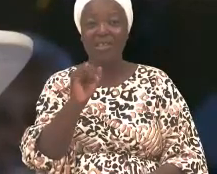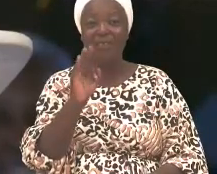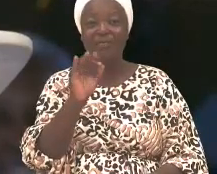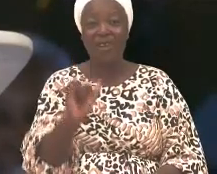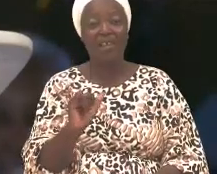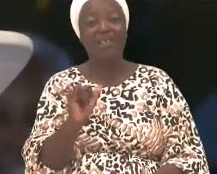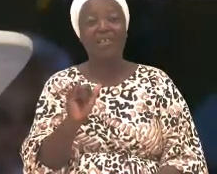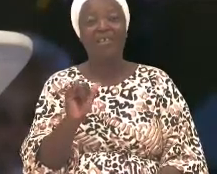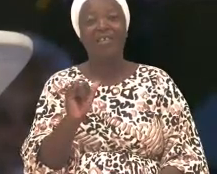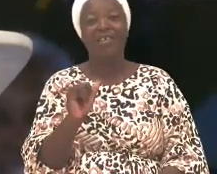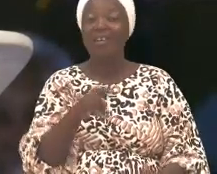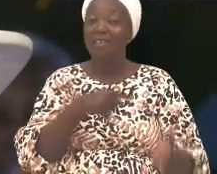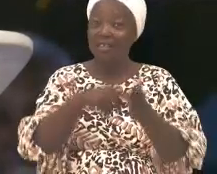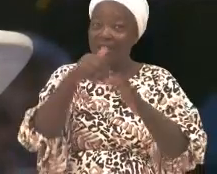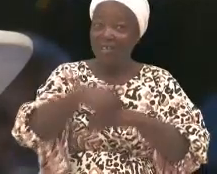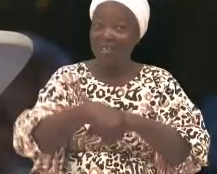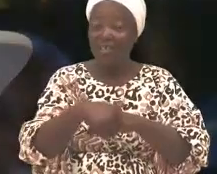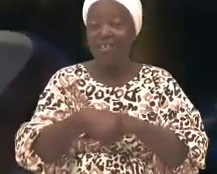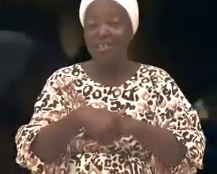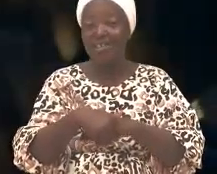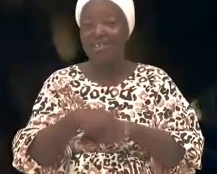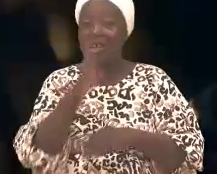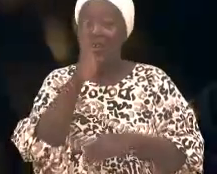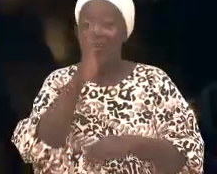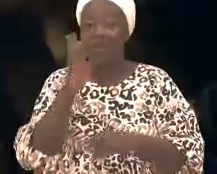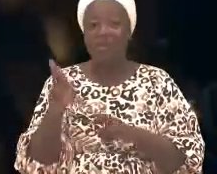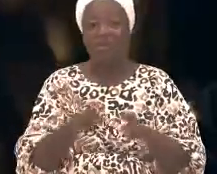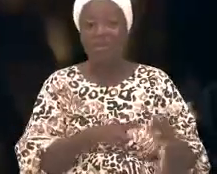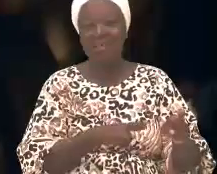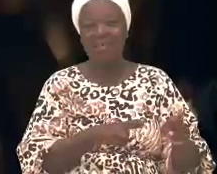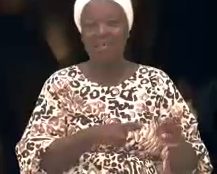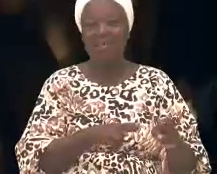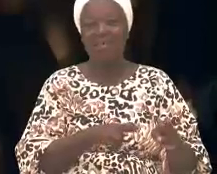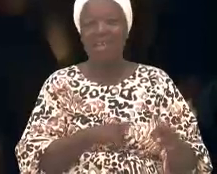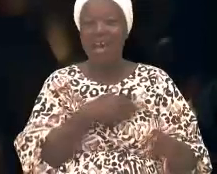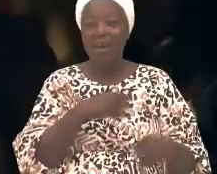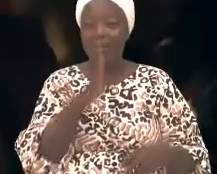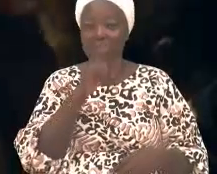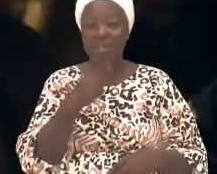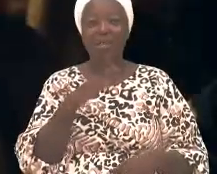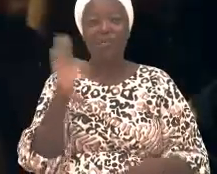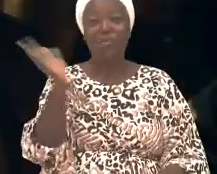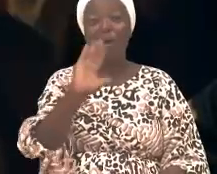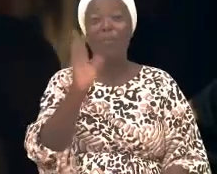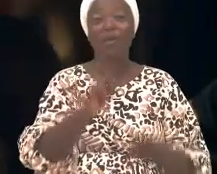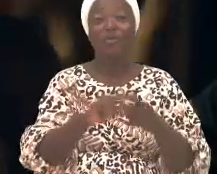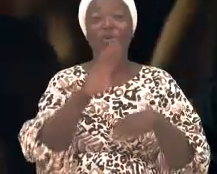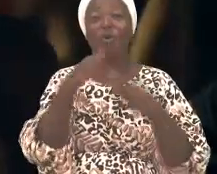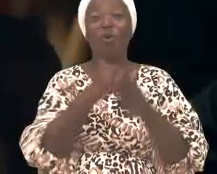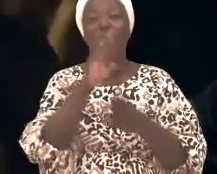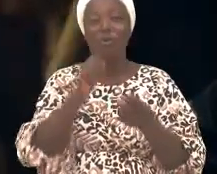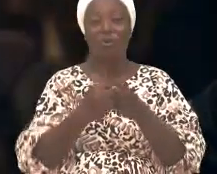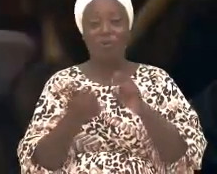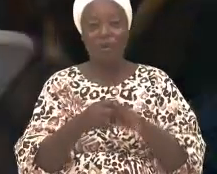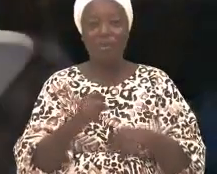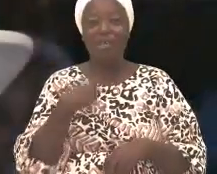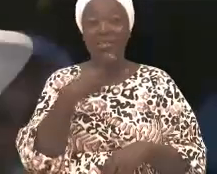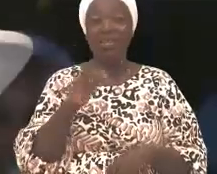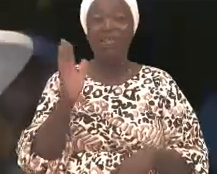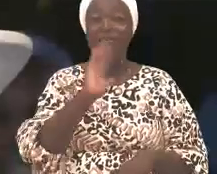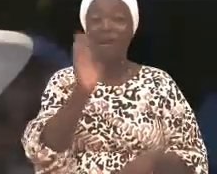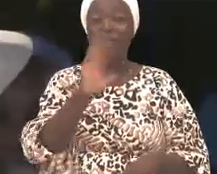Tonight. Get ready and be saying bye-bye to your problems, saying bye-bye to